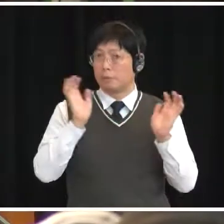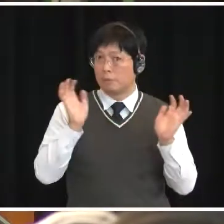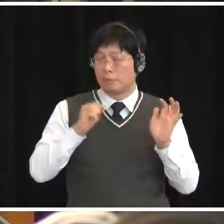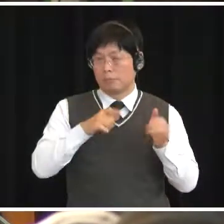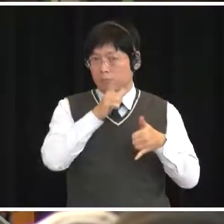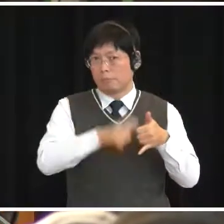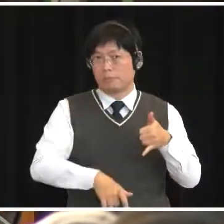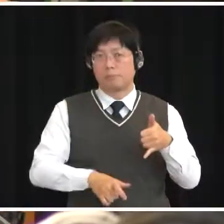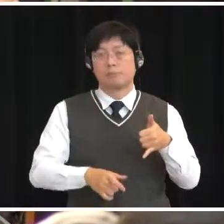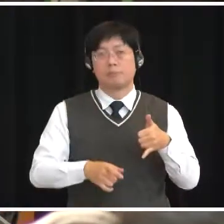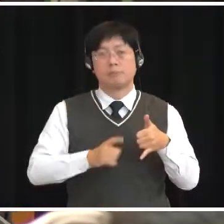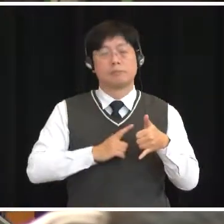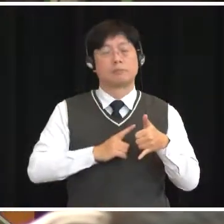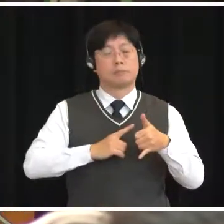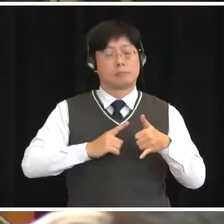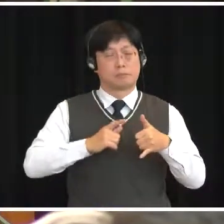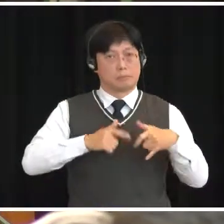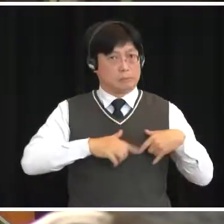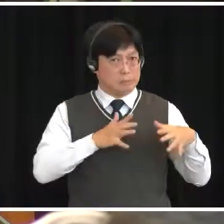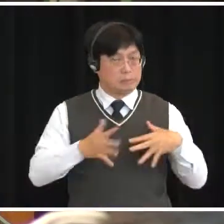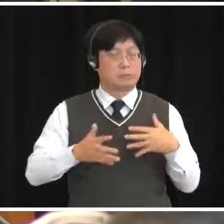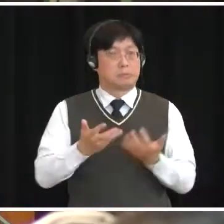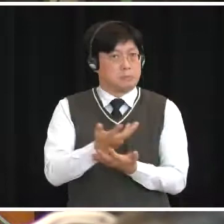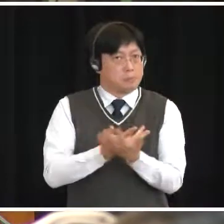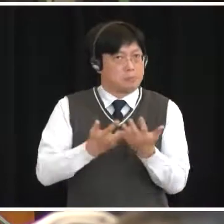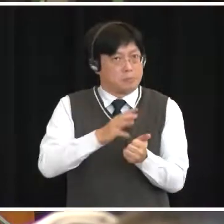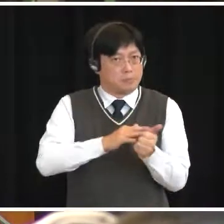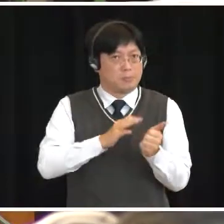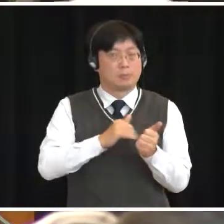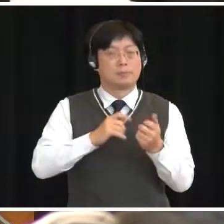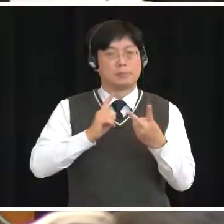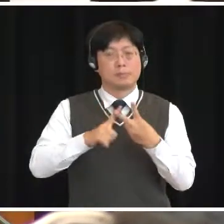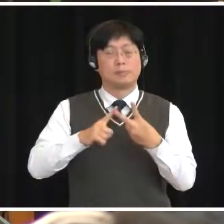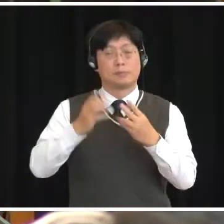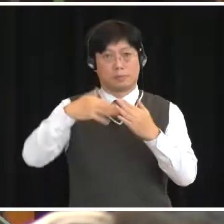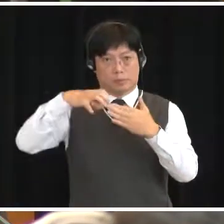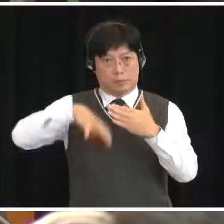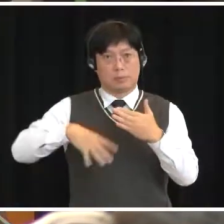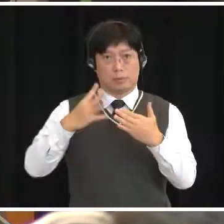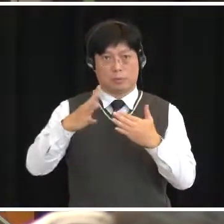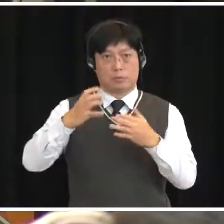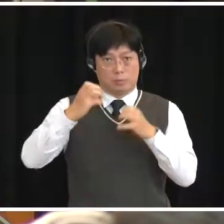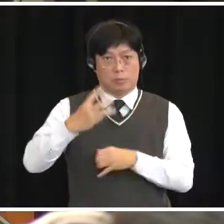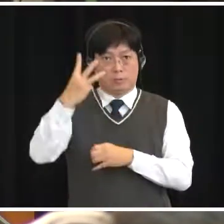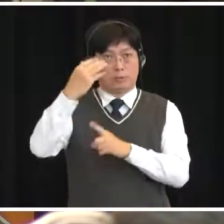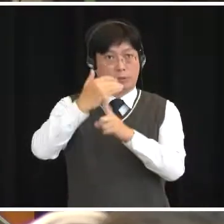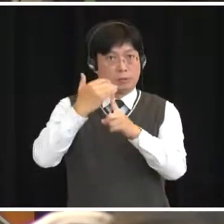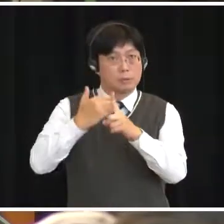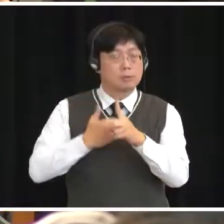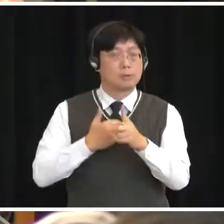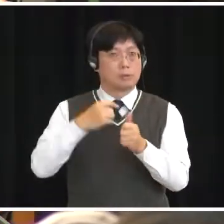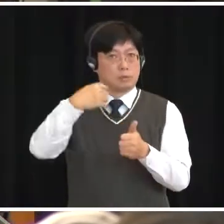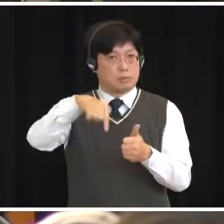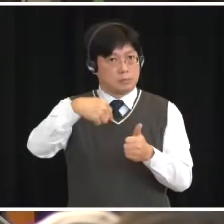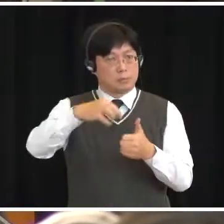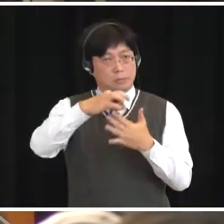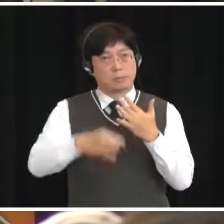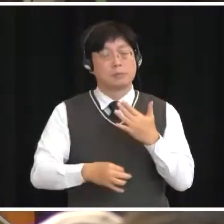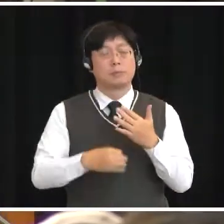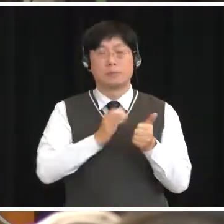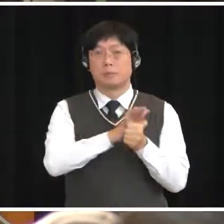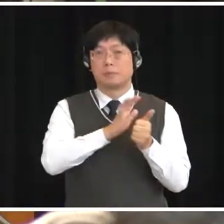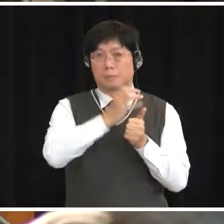to schools so that they can set up counseling offices. And there are 3-tier